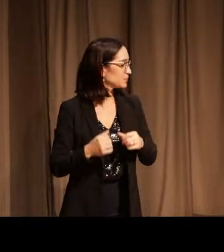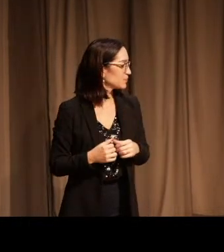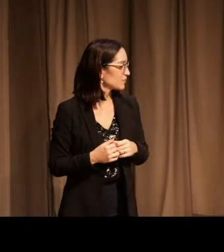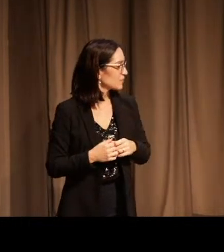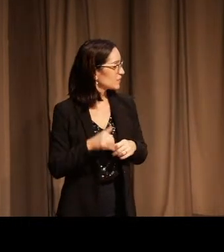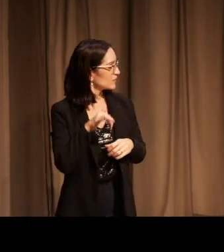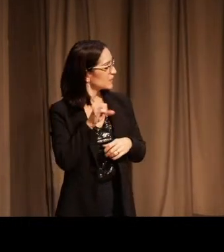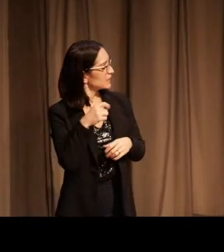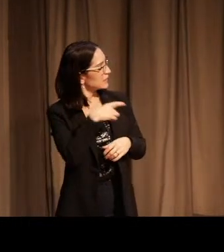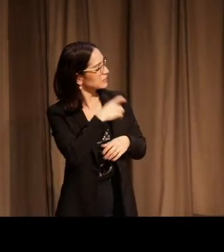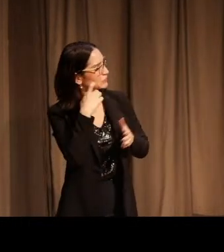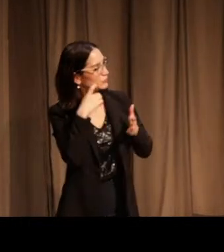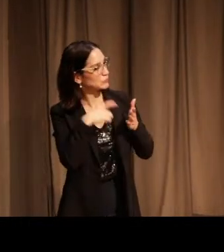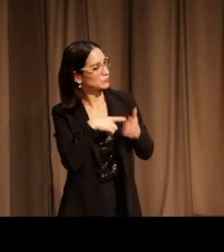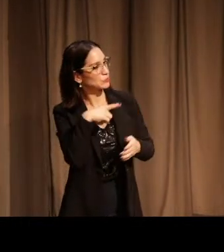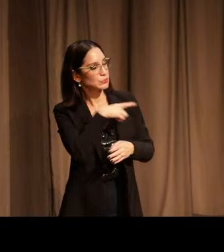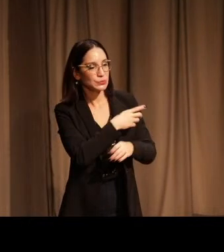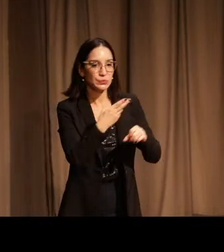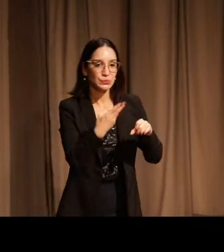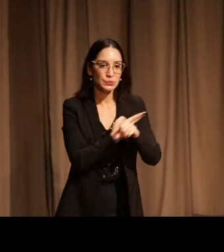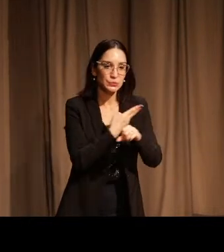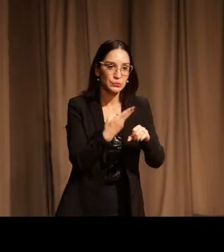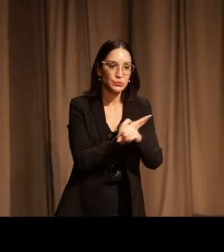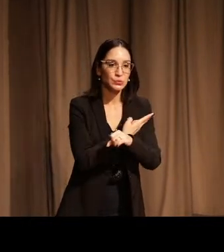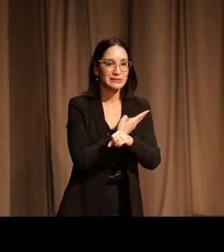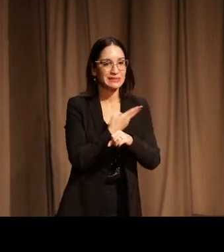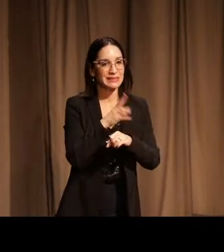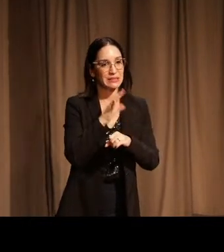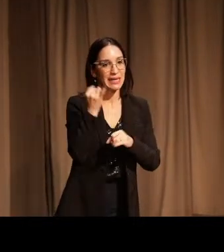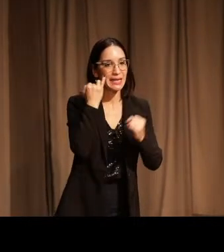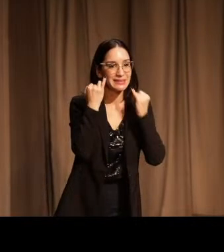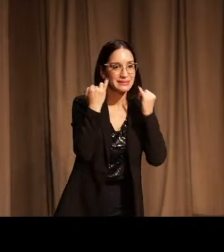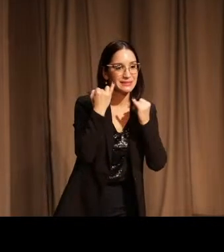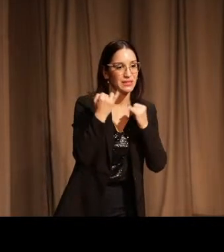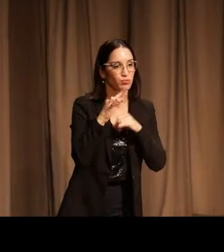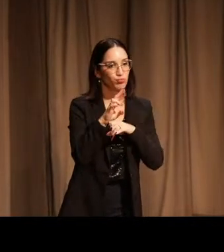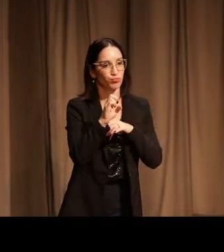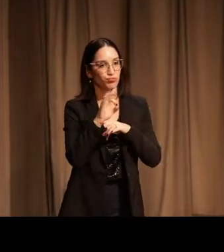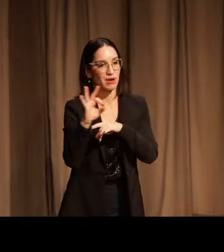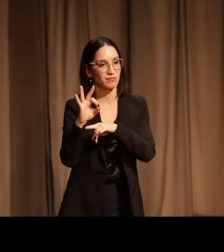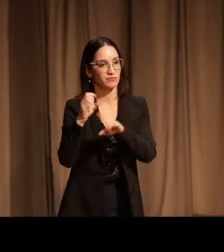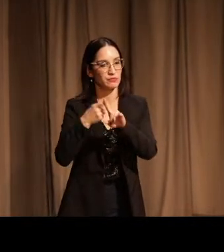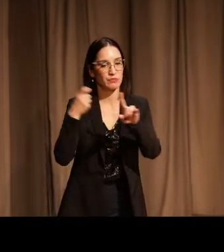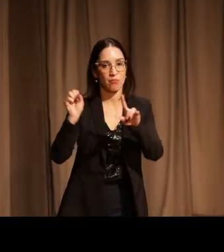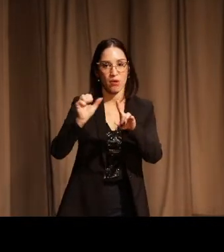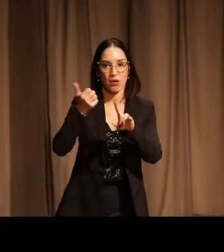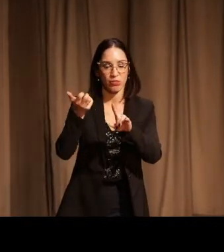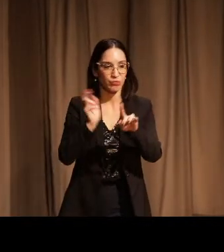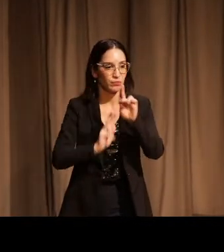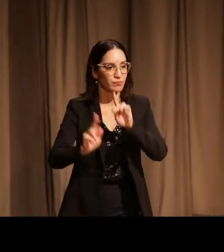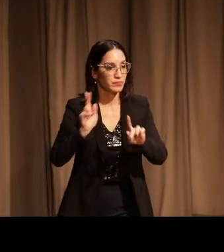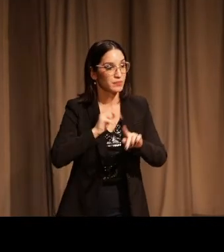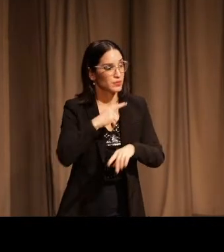constantly reusing these references, even when we're thinking about the